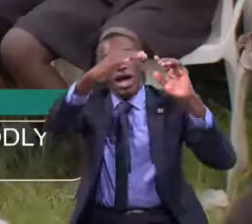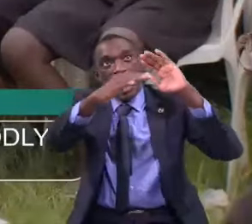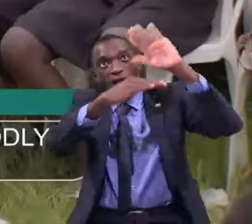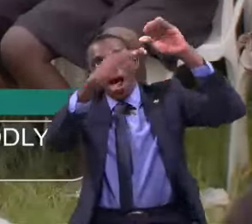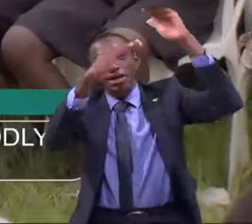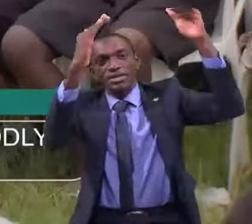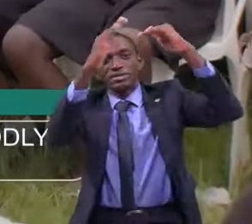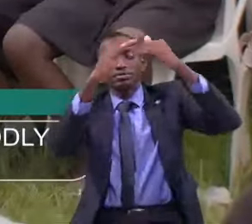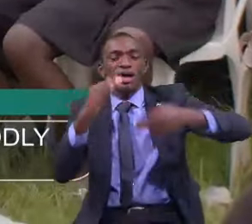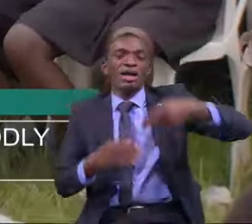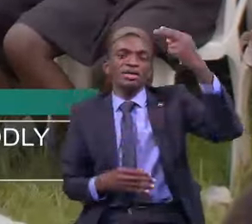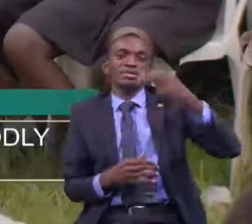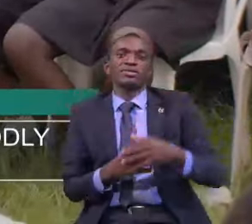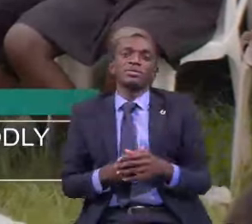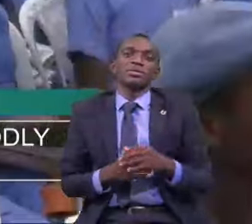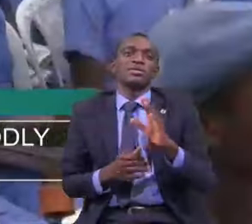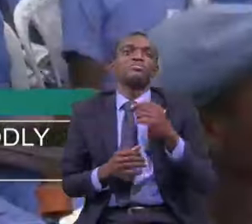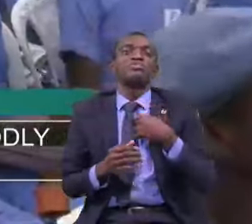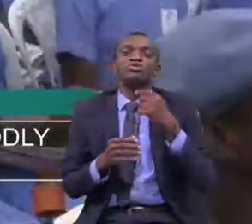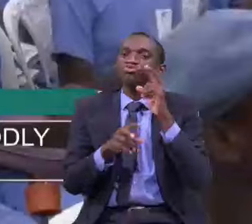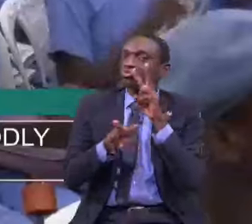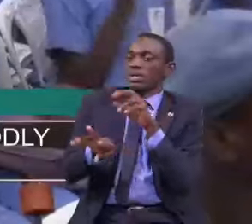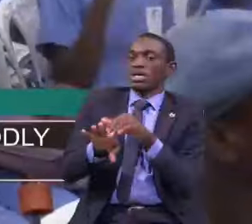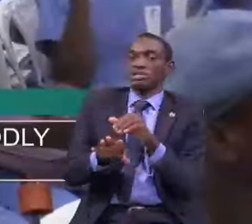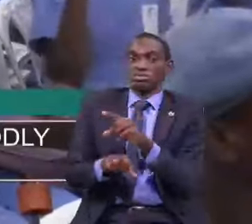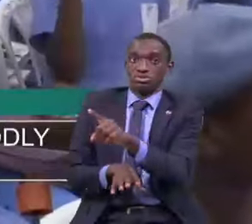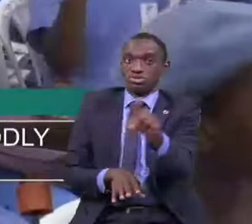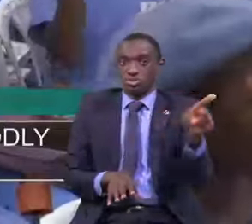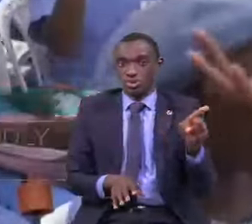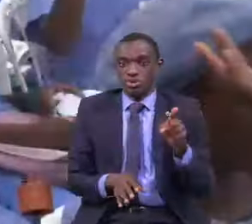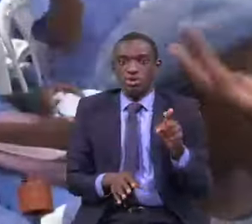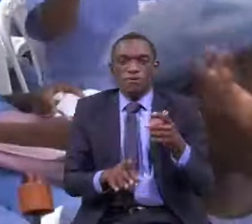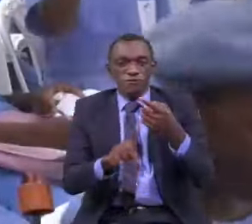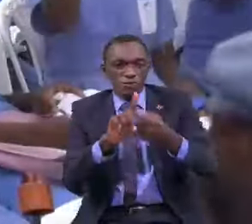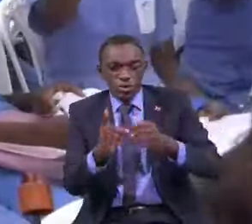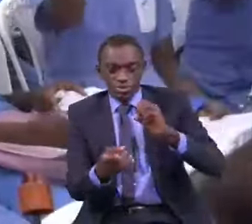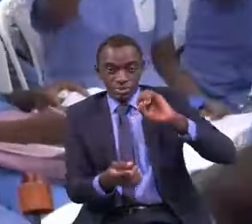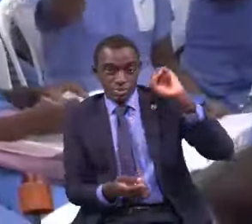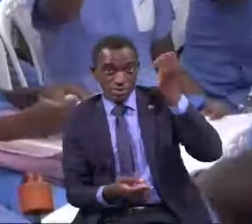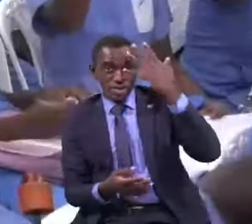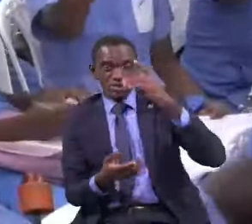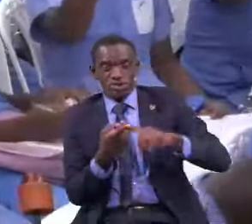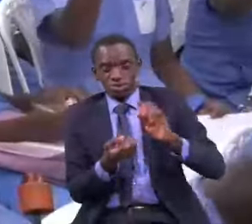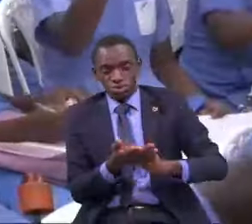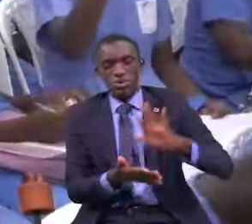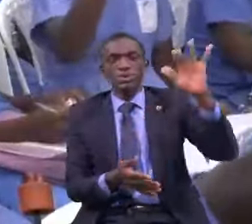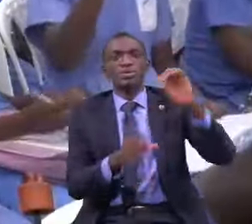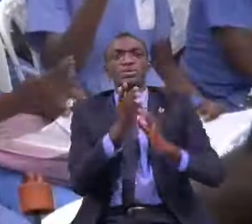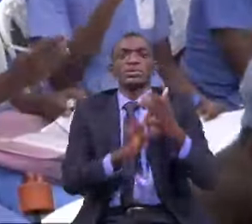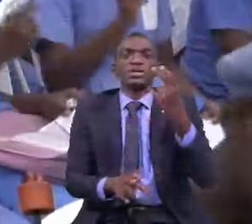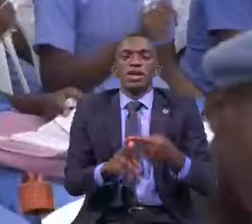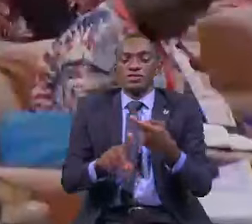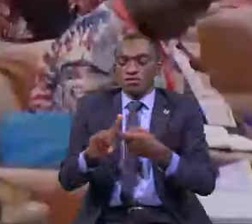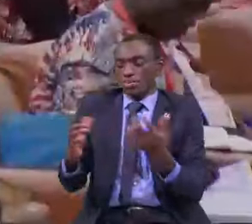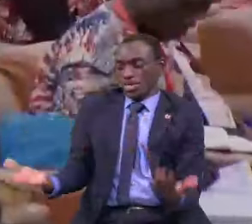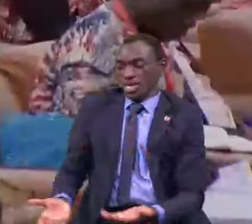I'm looking at somebody there. From grace to glory. From this place, you'll get